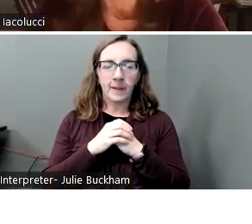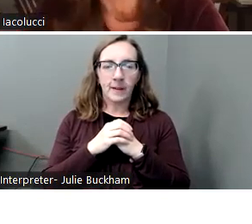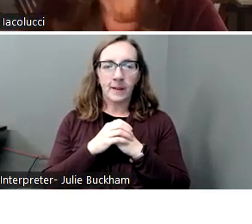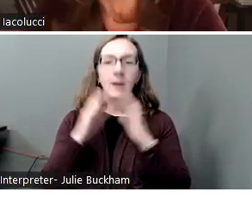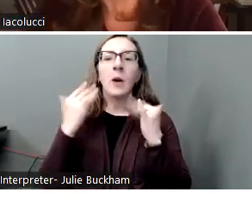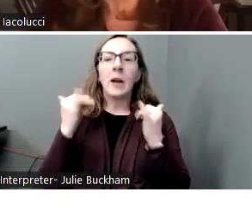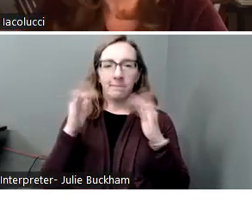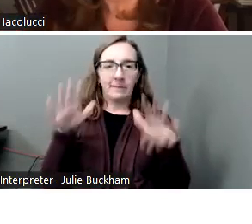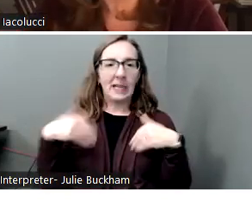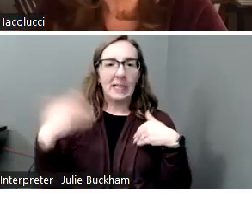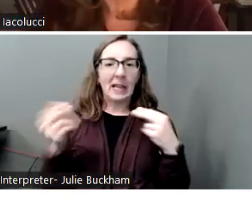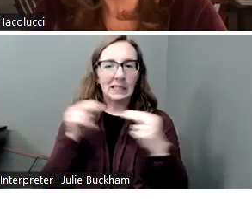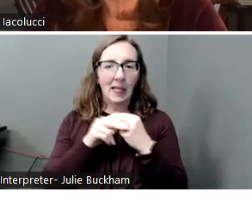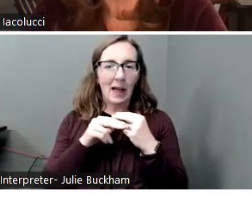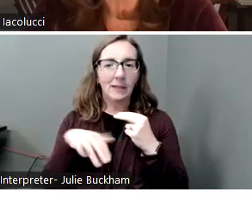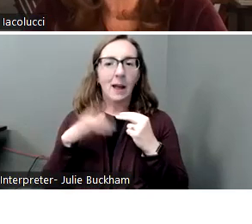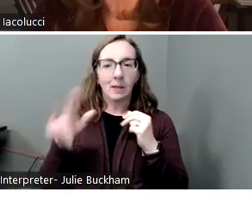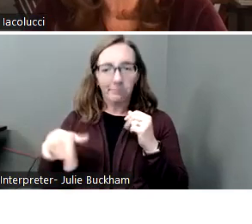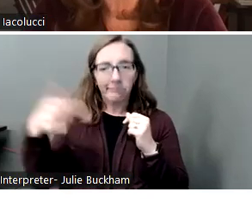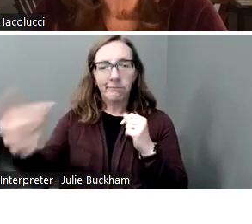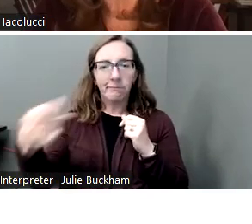Okay, next slide, and then we'll be back at Peggy.